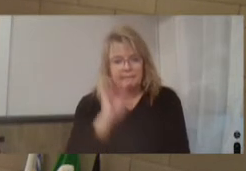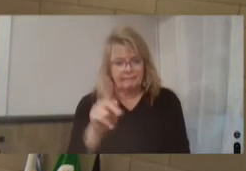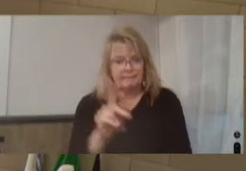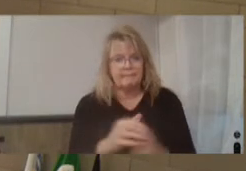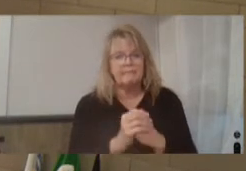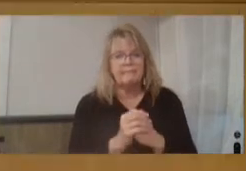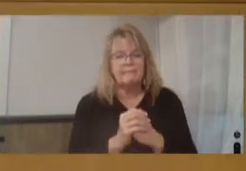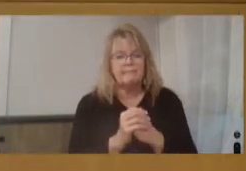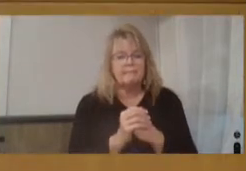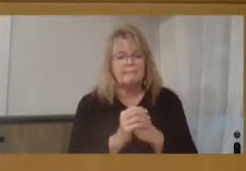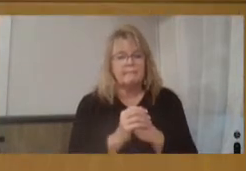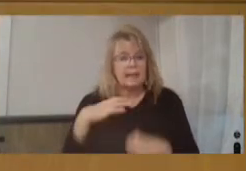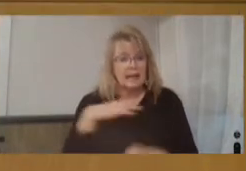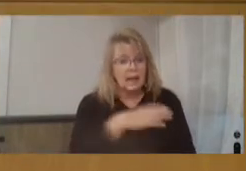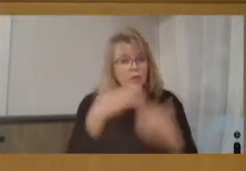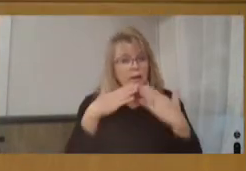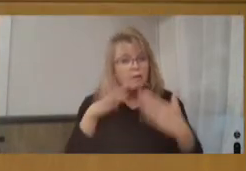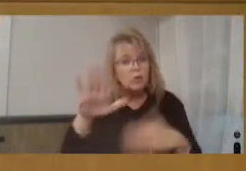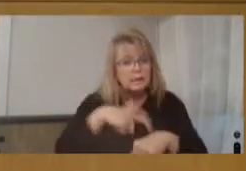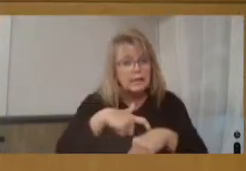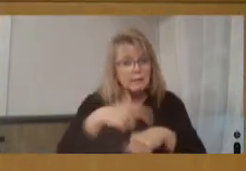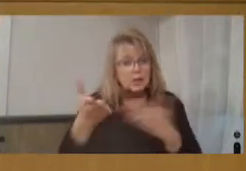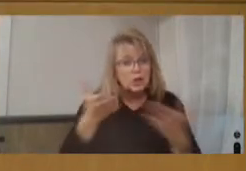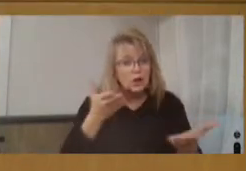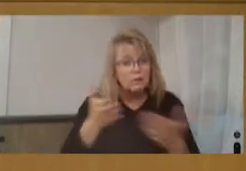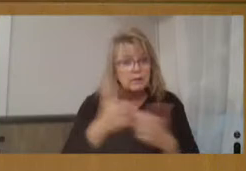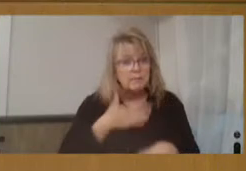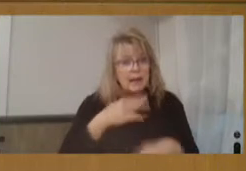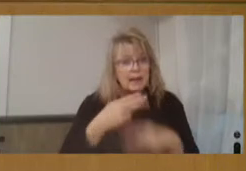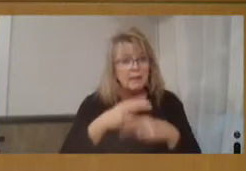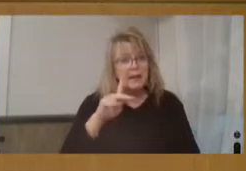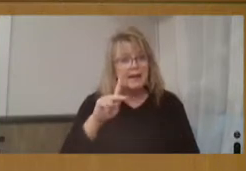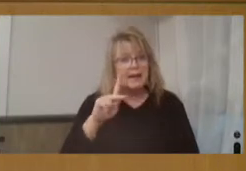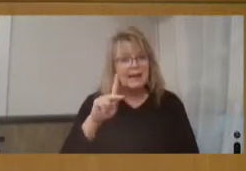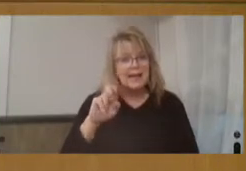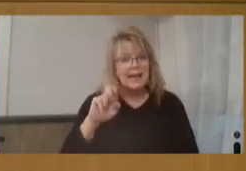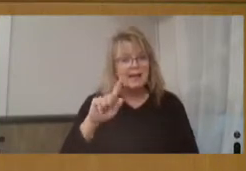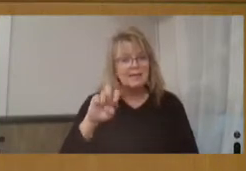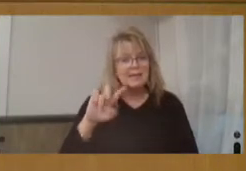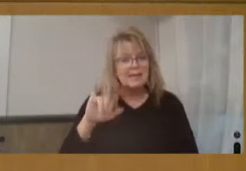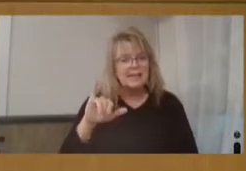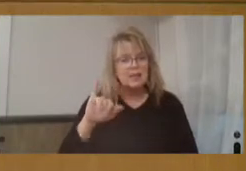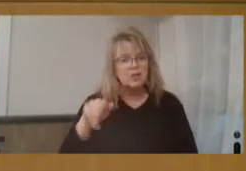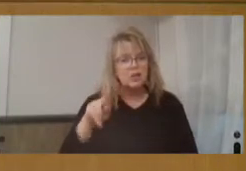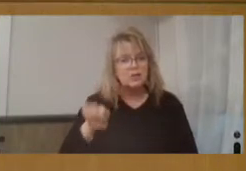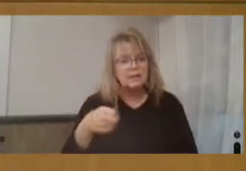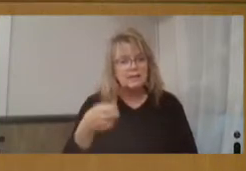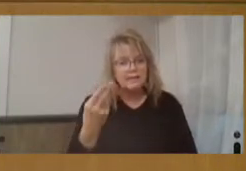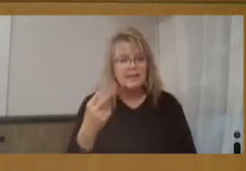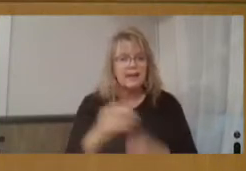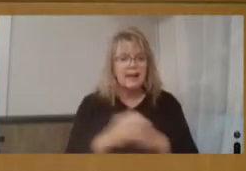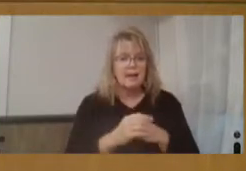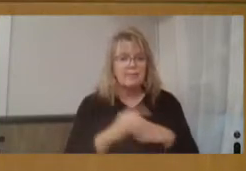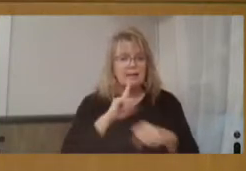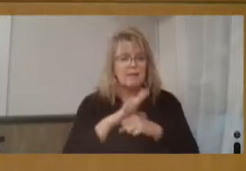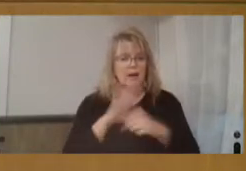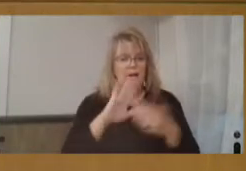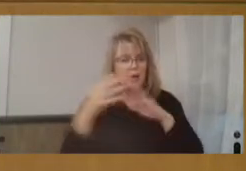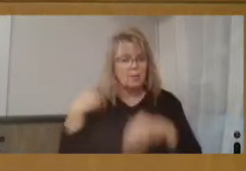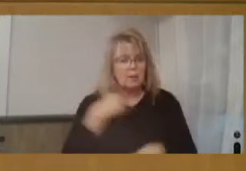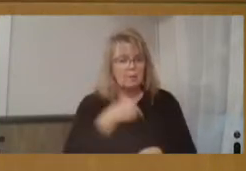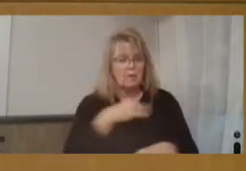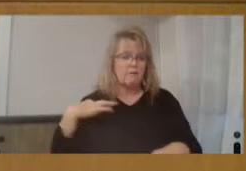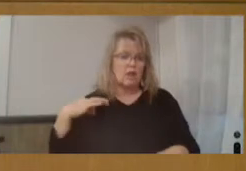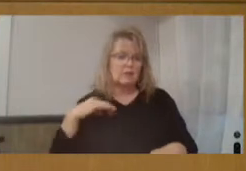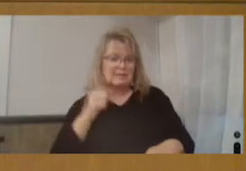Please. Okay. Council, thank you for your time and service. My name is Kelsey Joseph. I'm a dedicated community member that volunteers with several